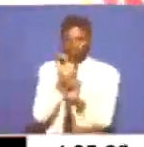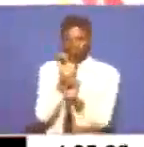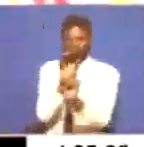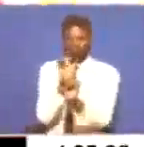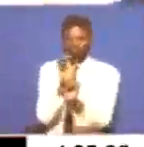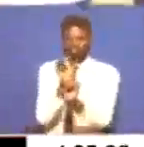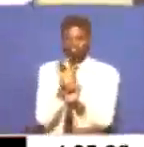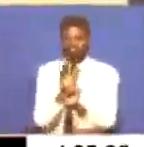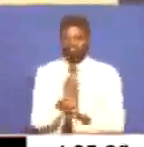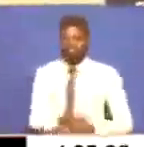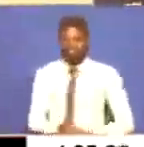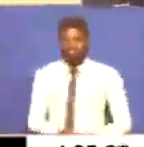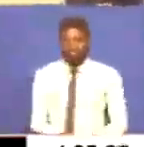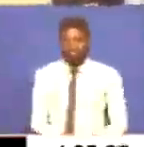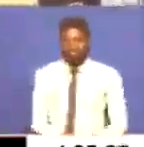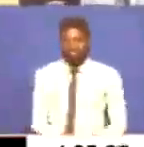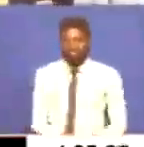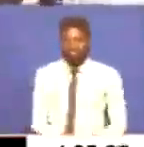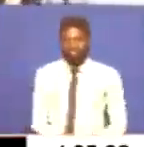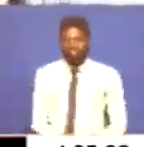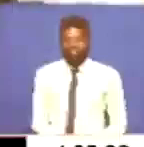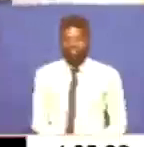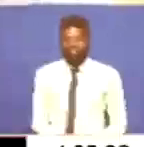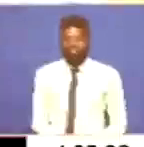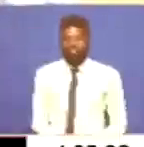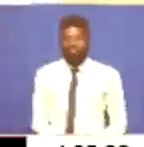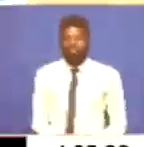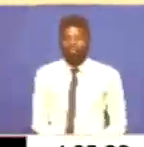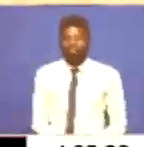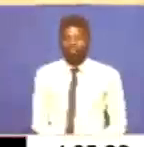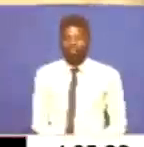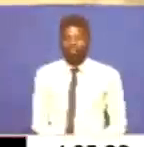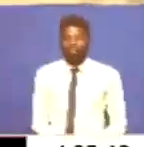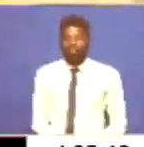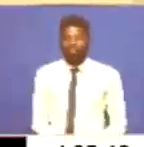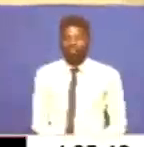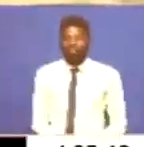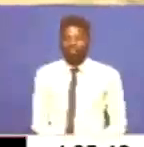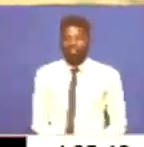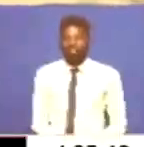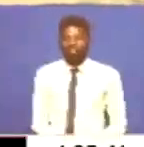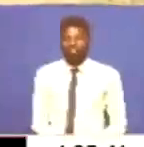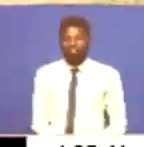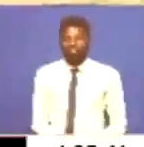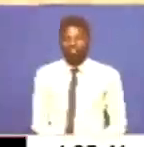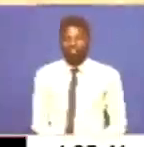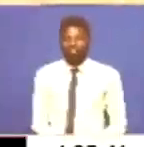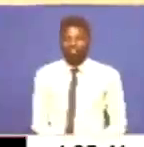Nancy Okwari, Lunchtime News.